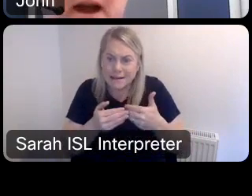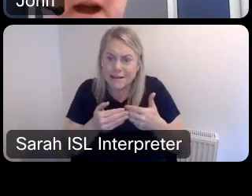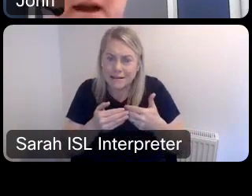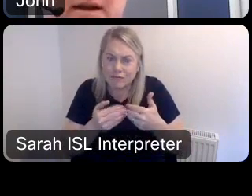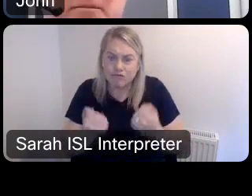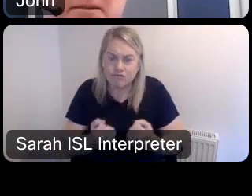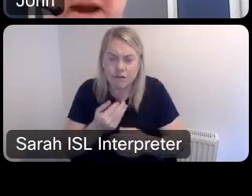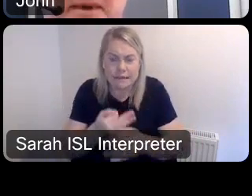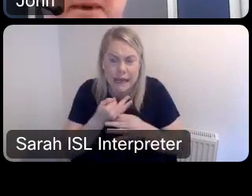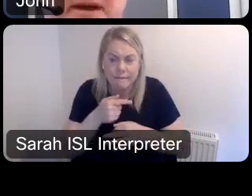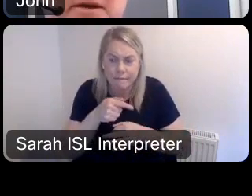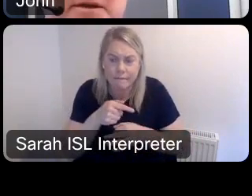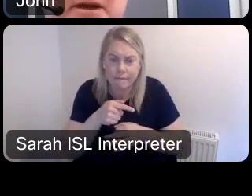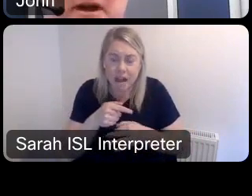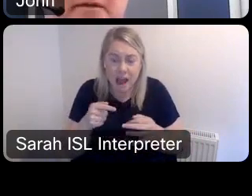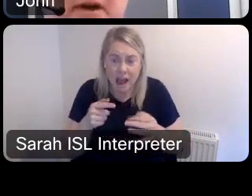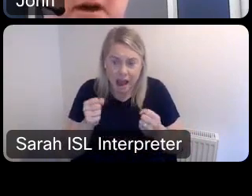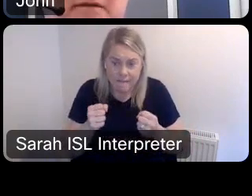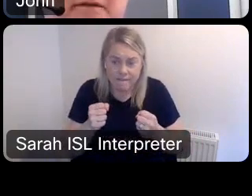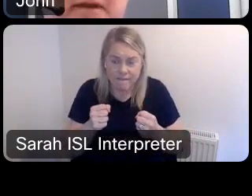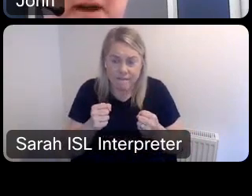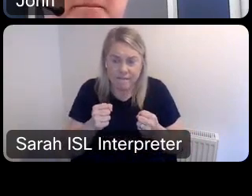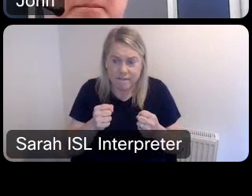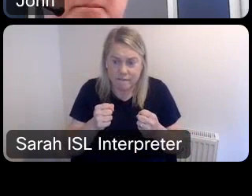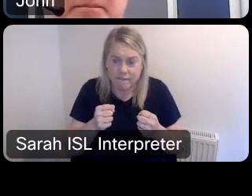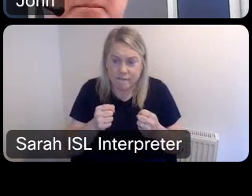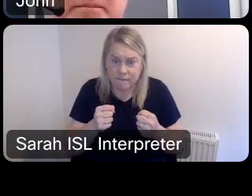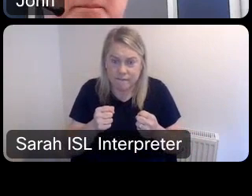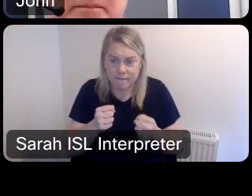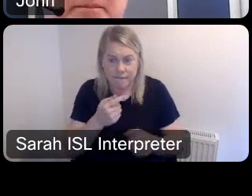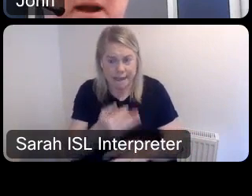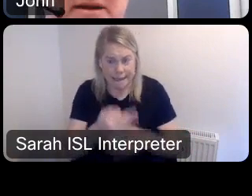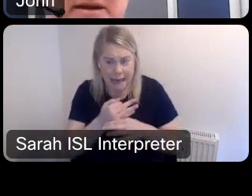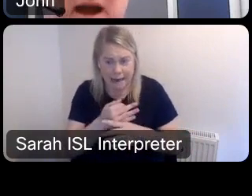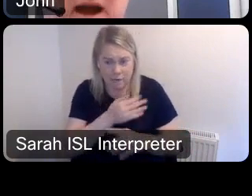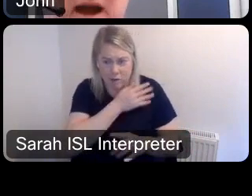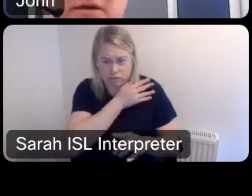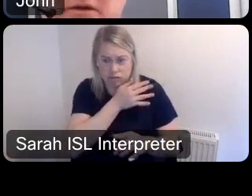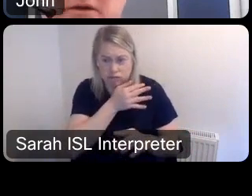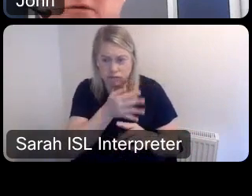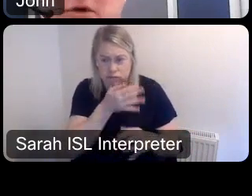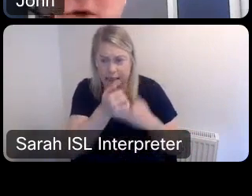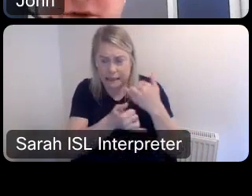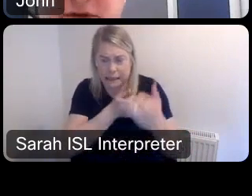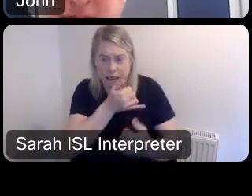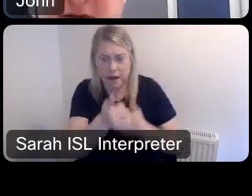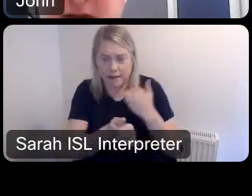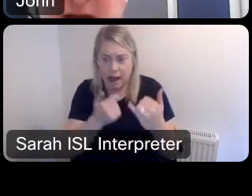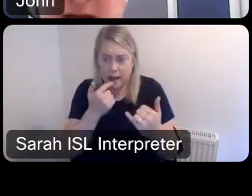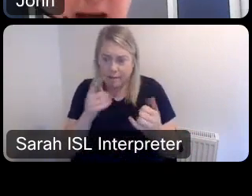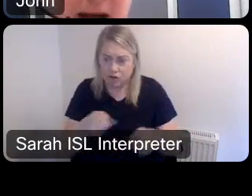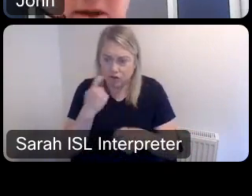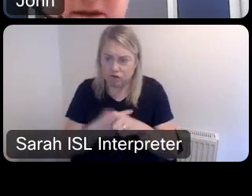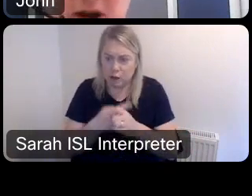has, many years of being like that. There are really robust